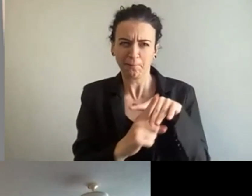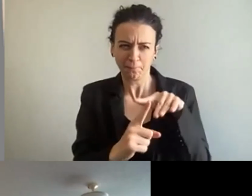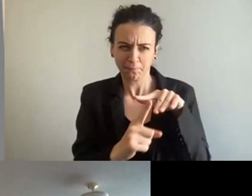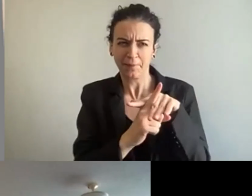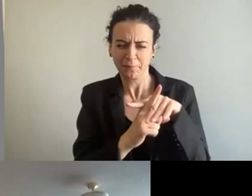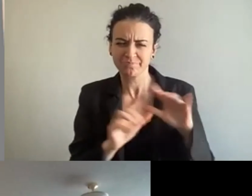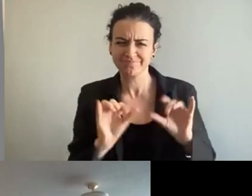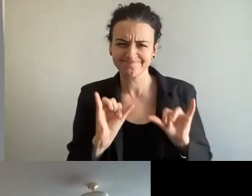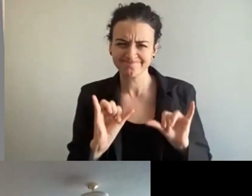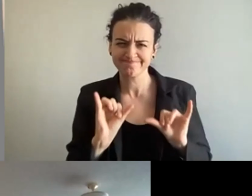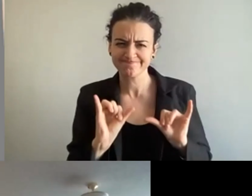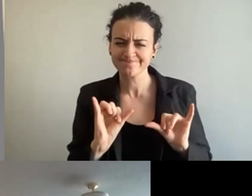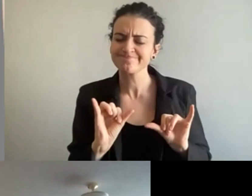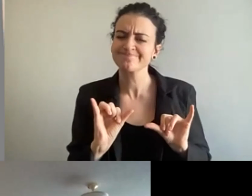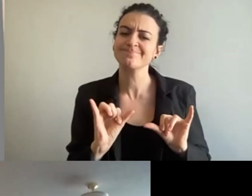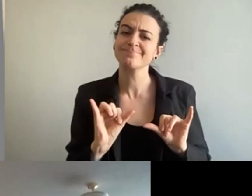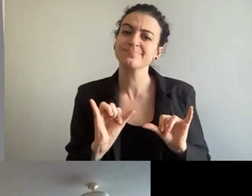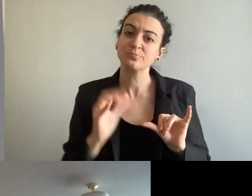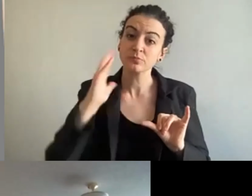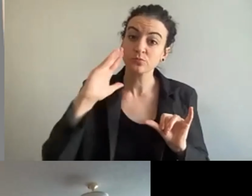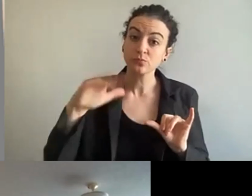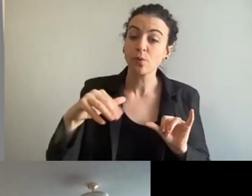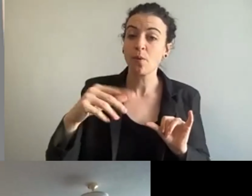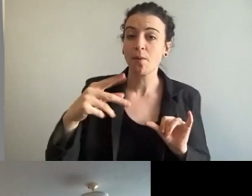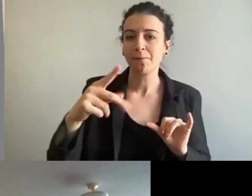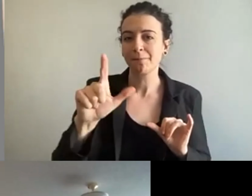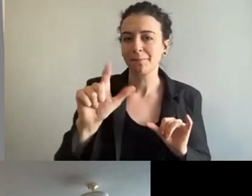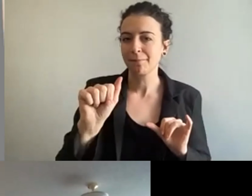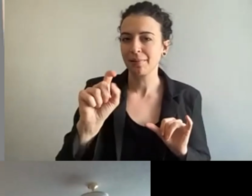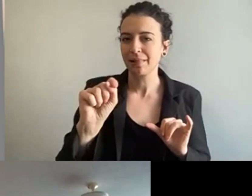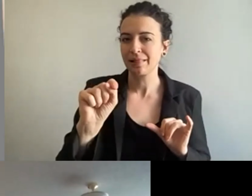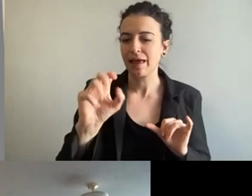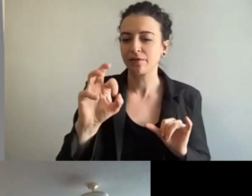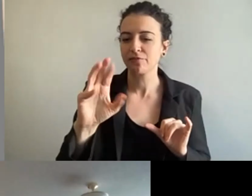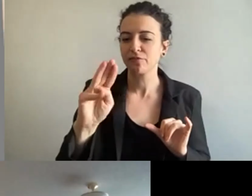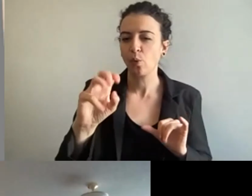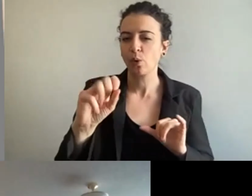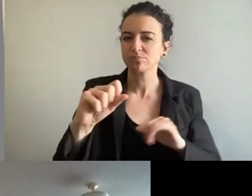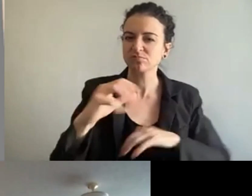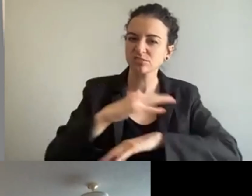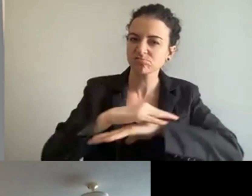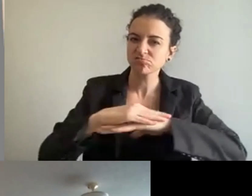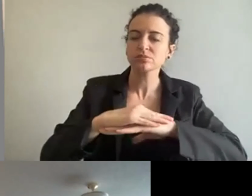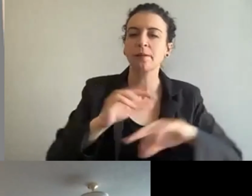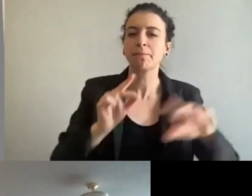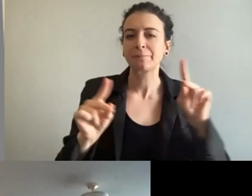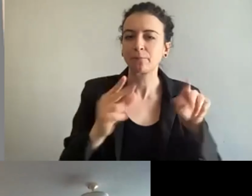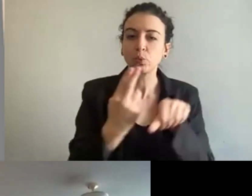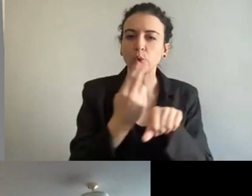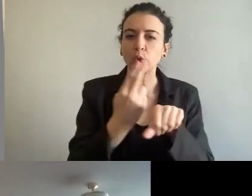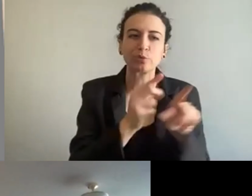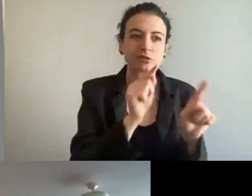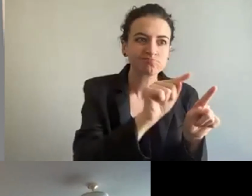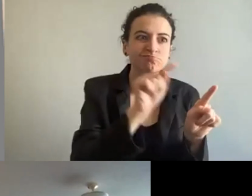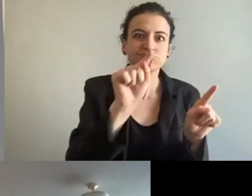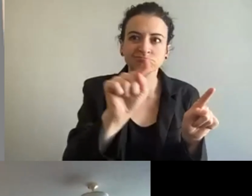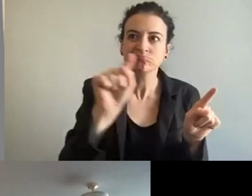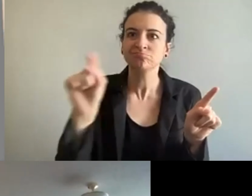the different platforms that people like to use. I'm trying to be